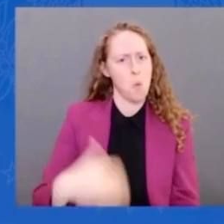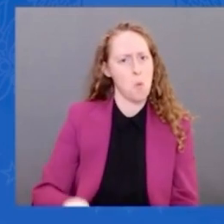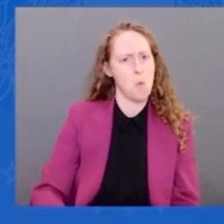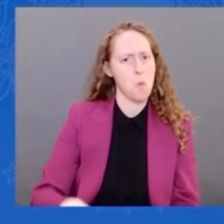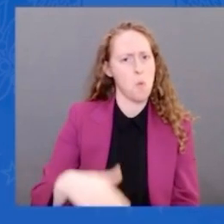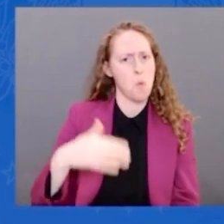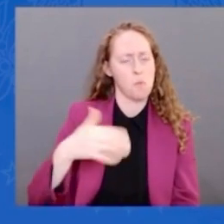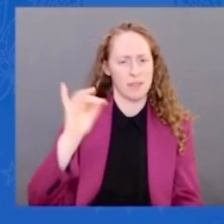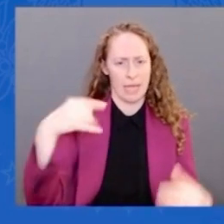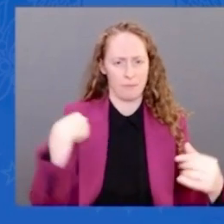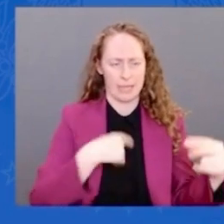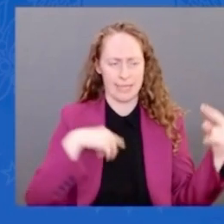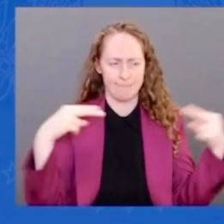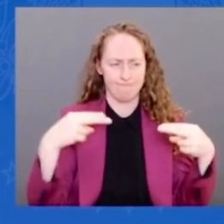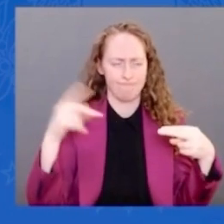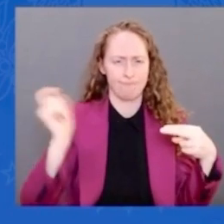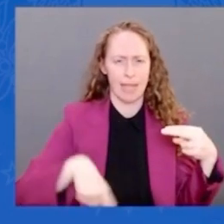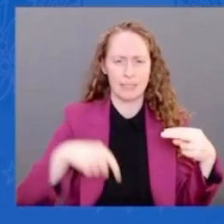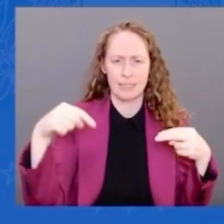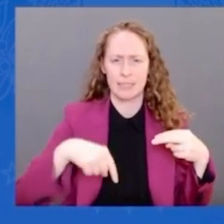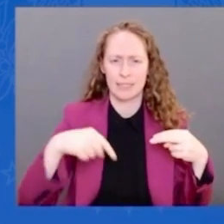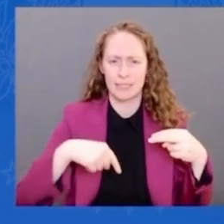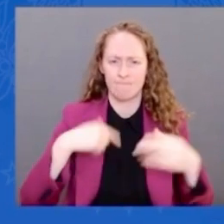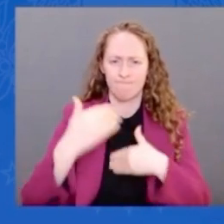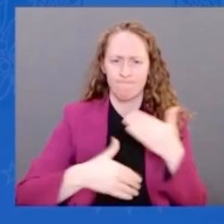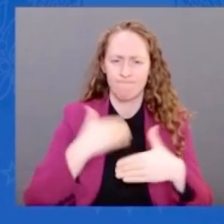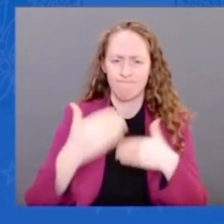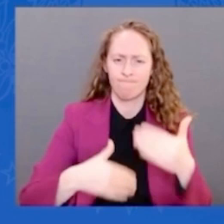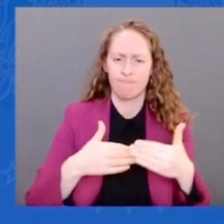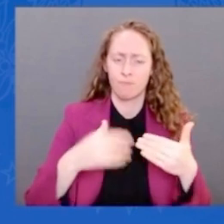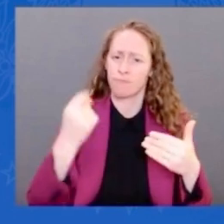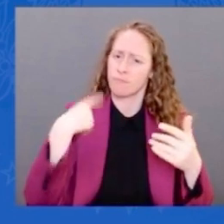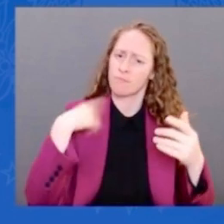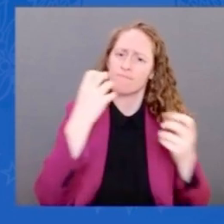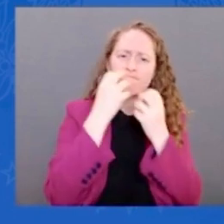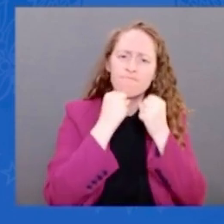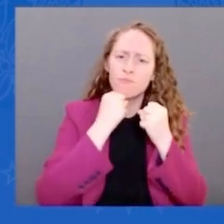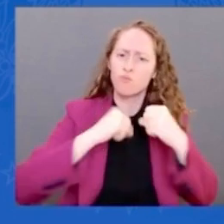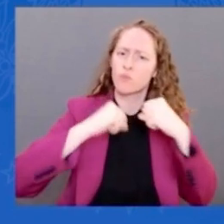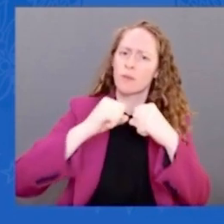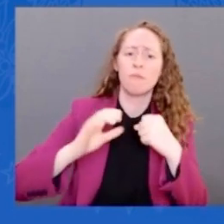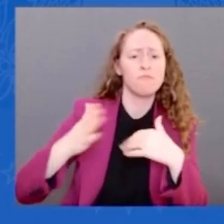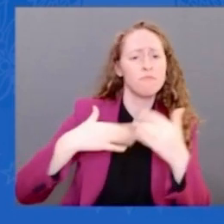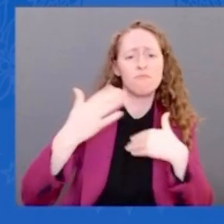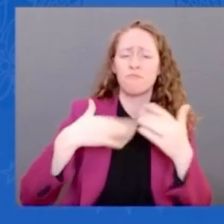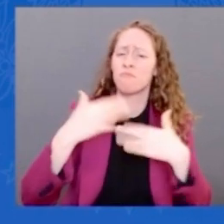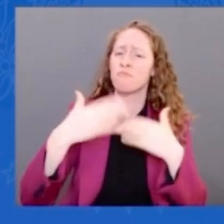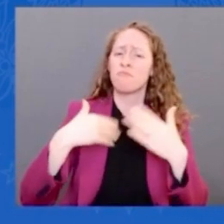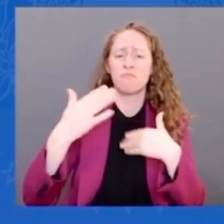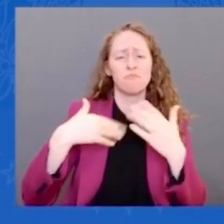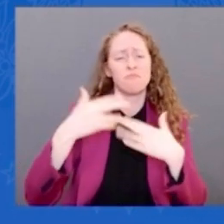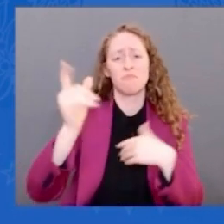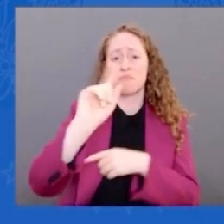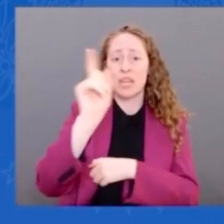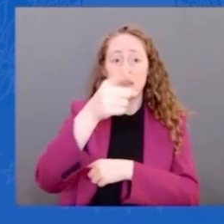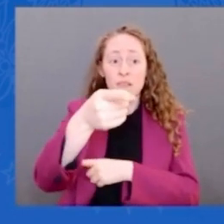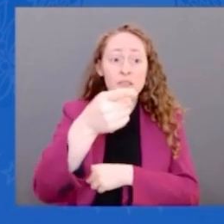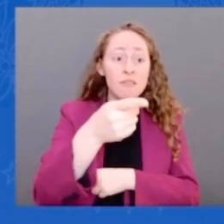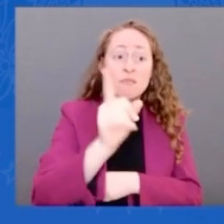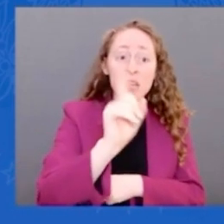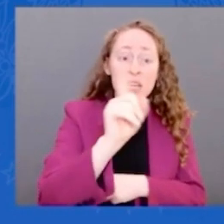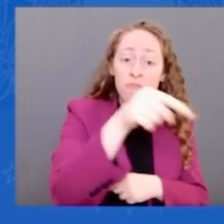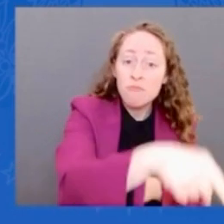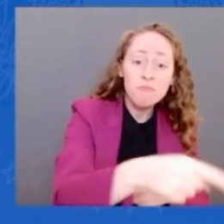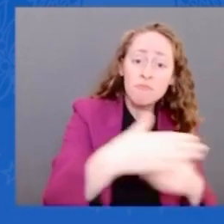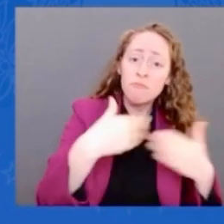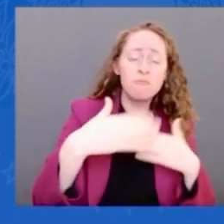person, no matter who they are or where they start, has the opportunity to succeed and thrive. Today, we